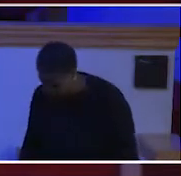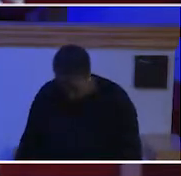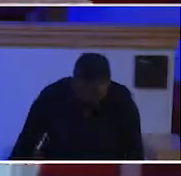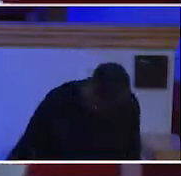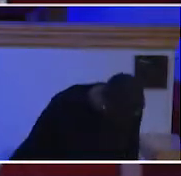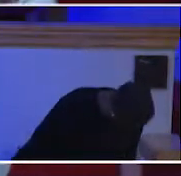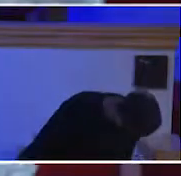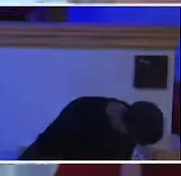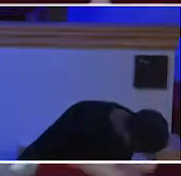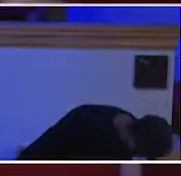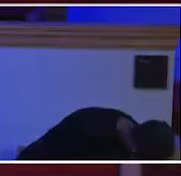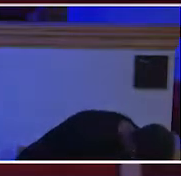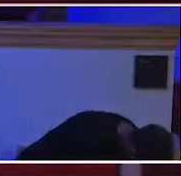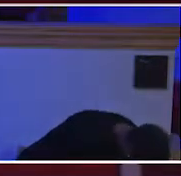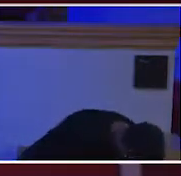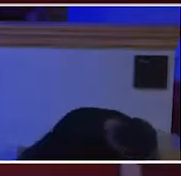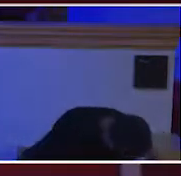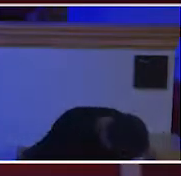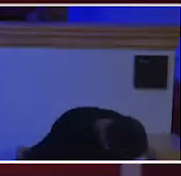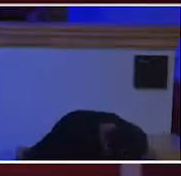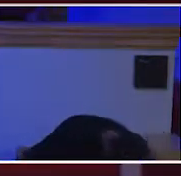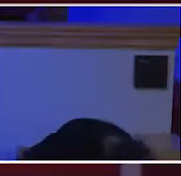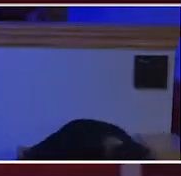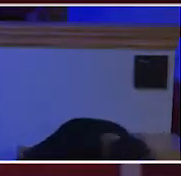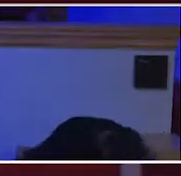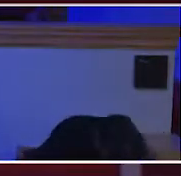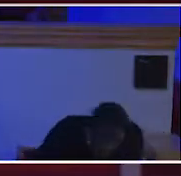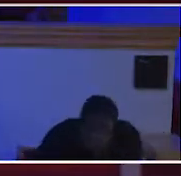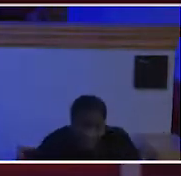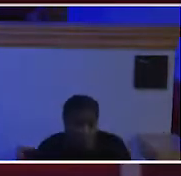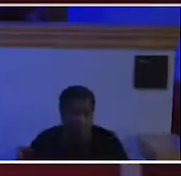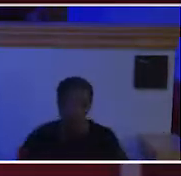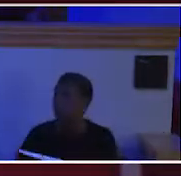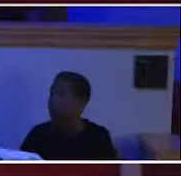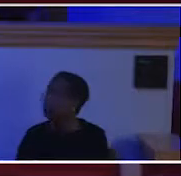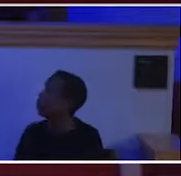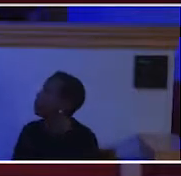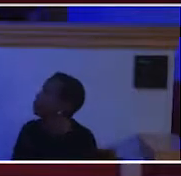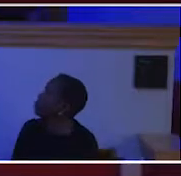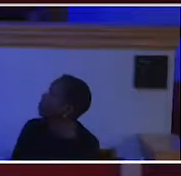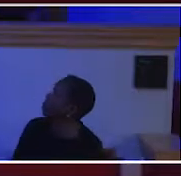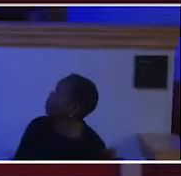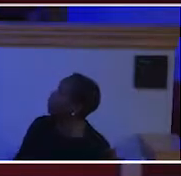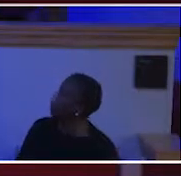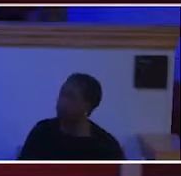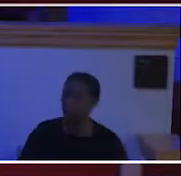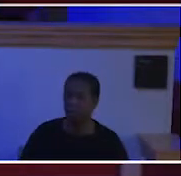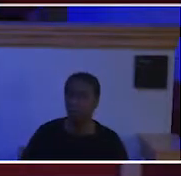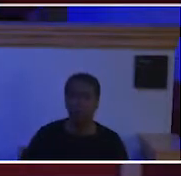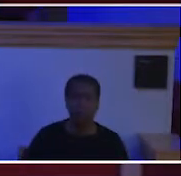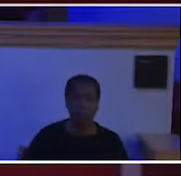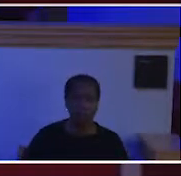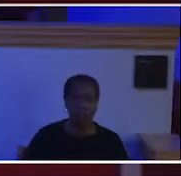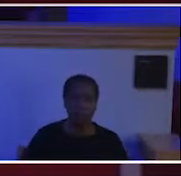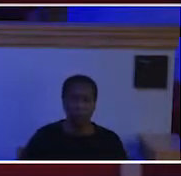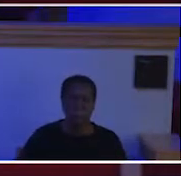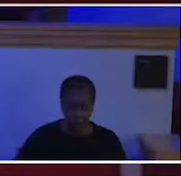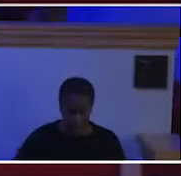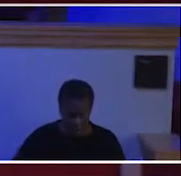he's uprooted and overturned and given us a new sense of normalcy,